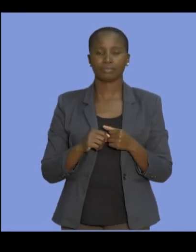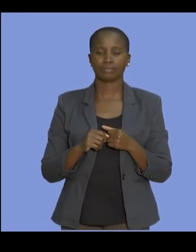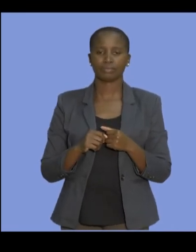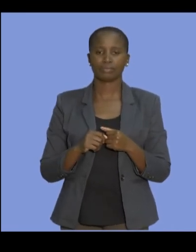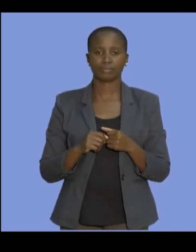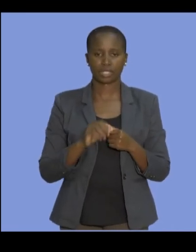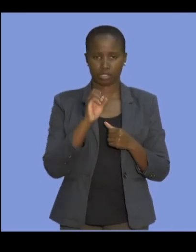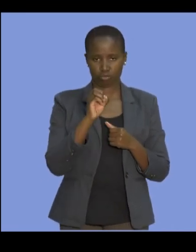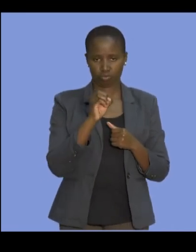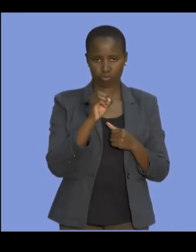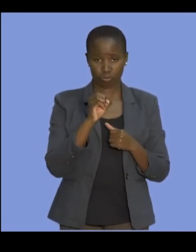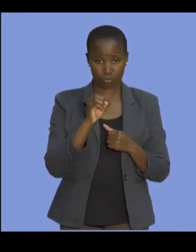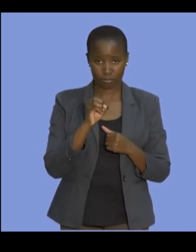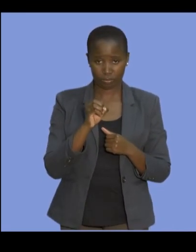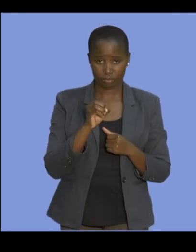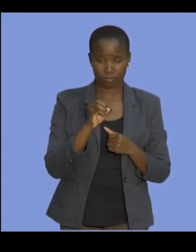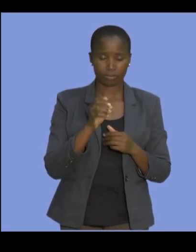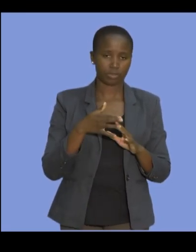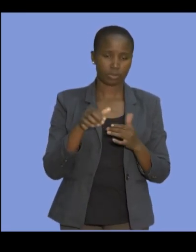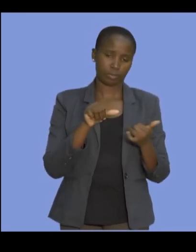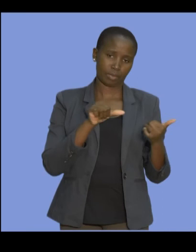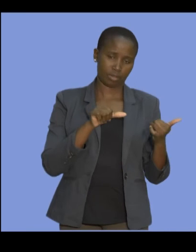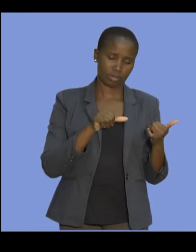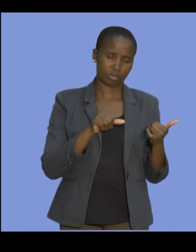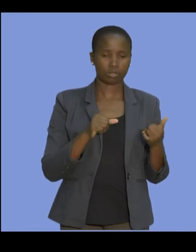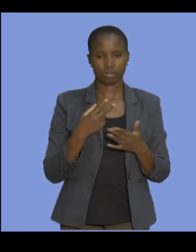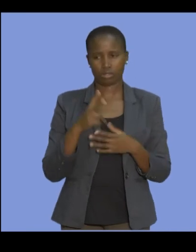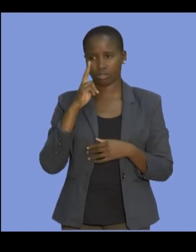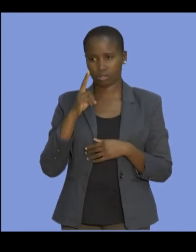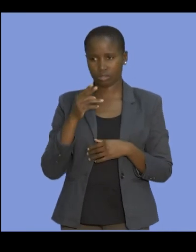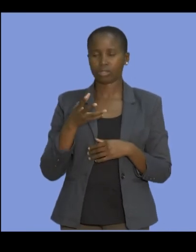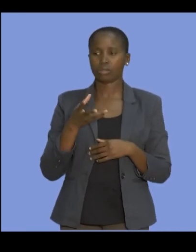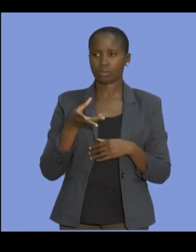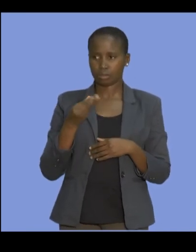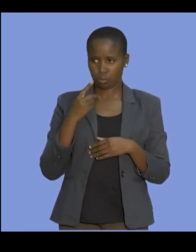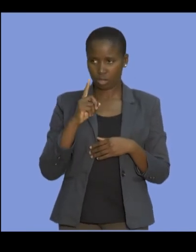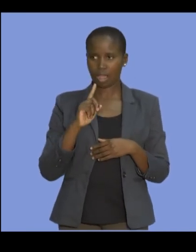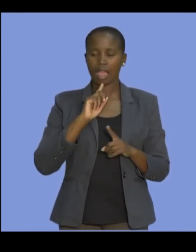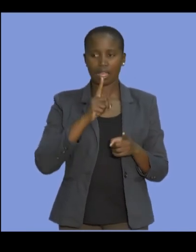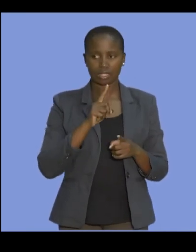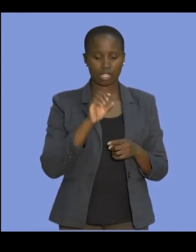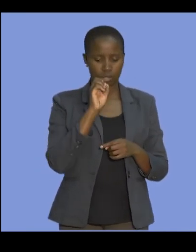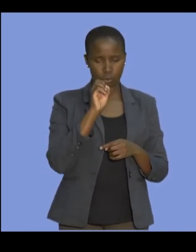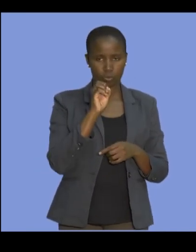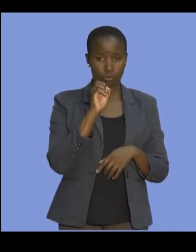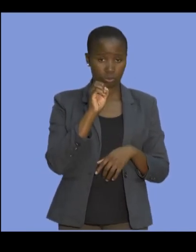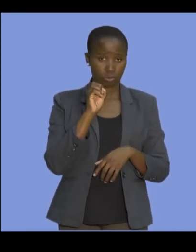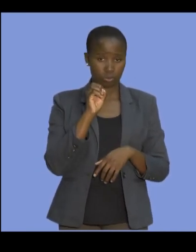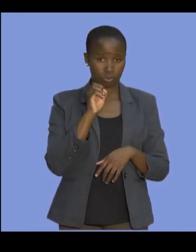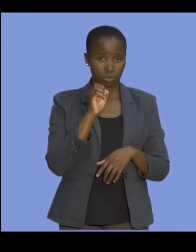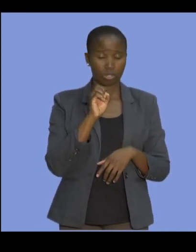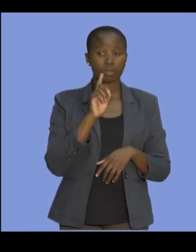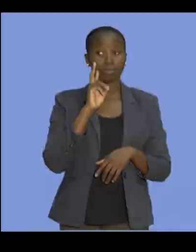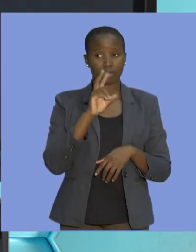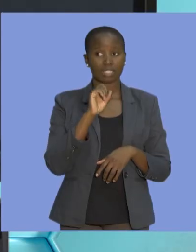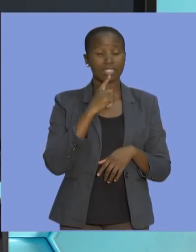0. Let's go back there. You can see that will give us 0. If we minus the 2,